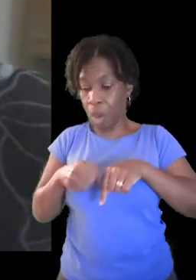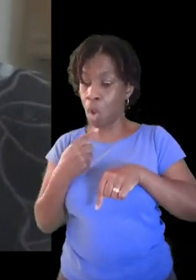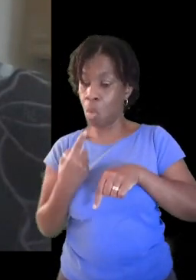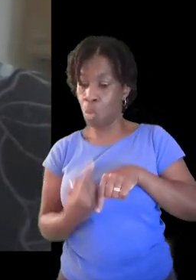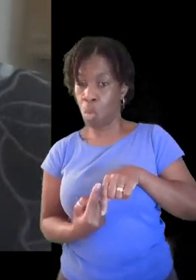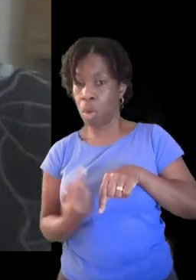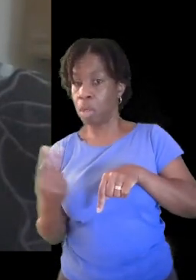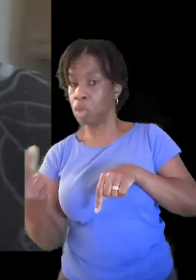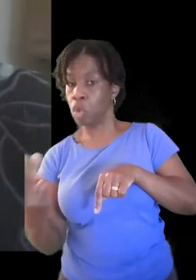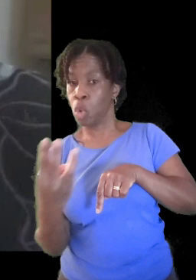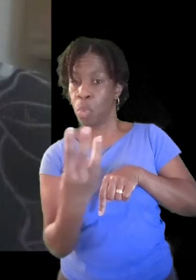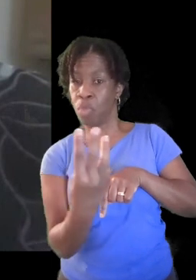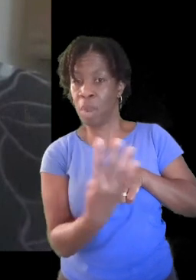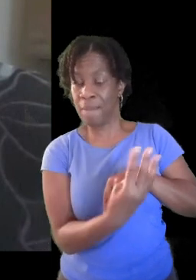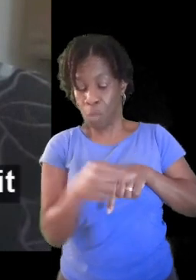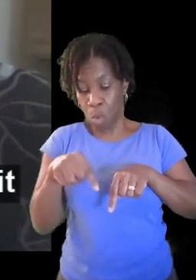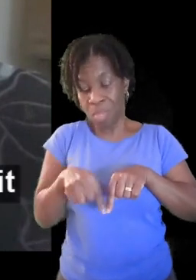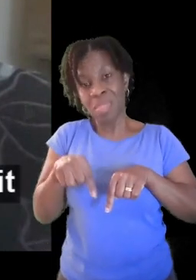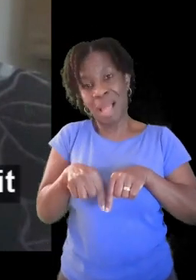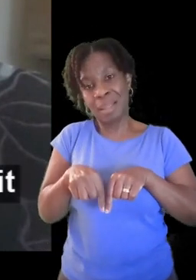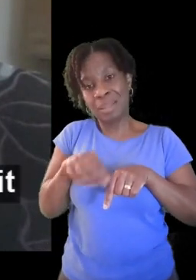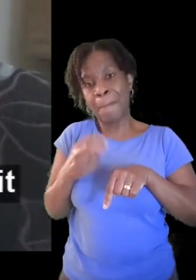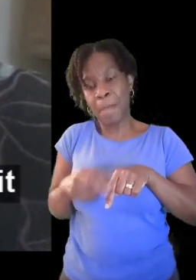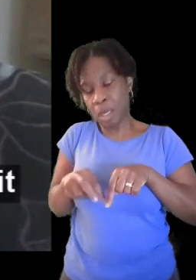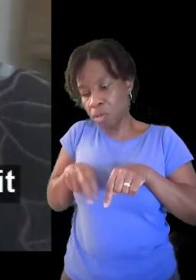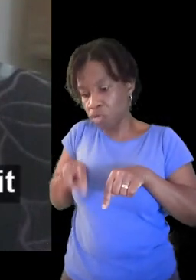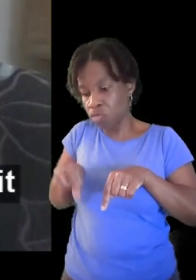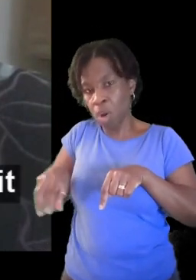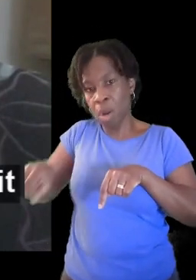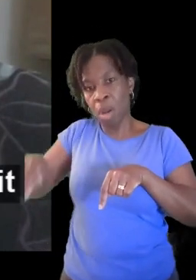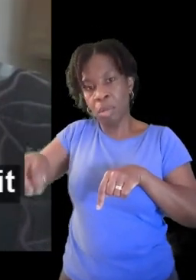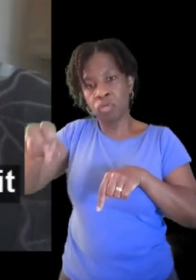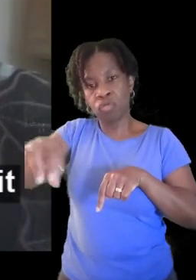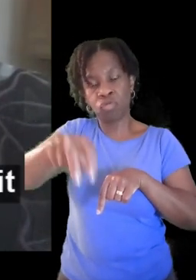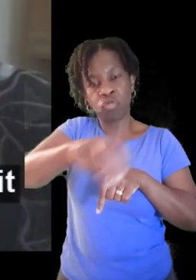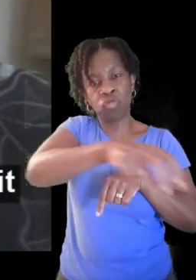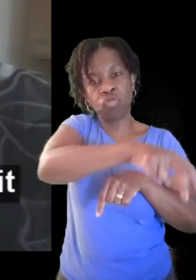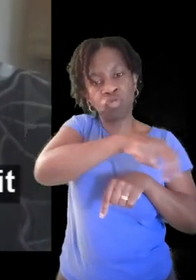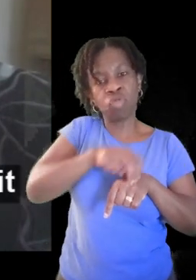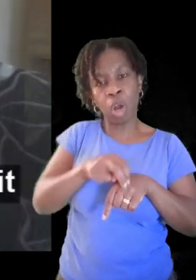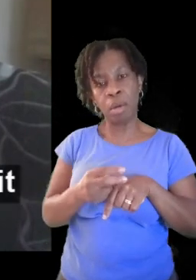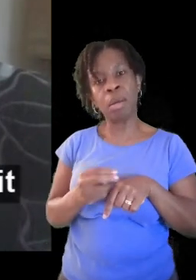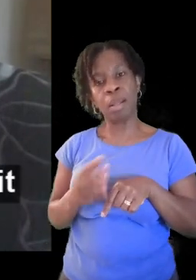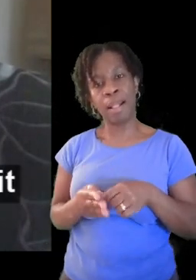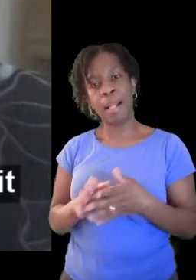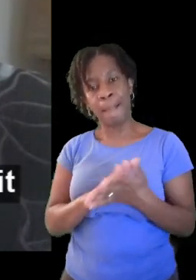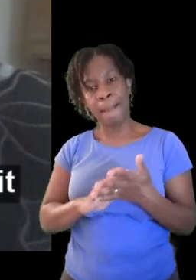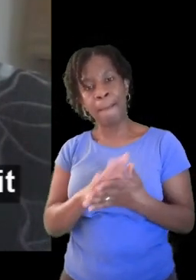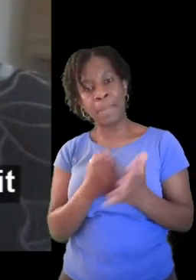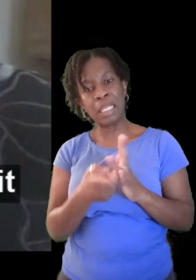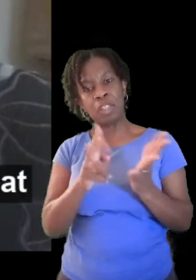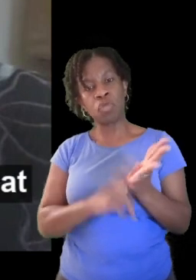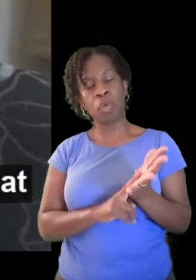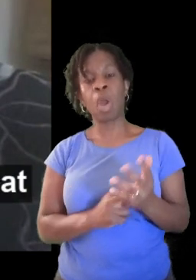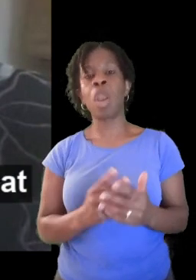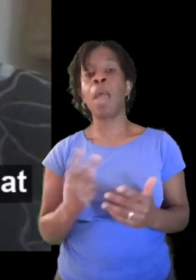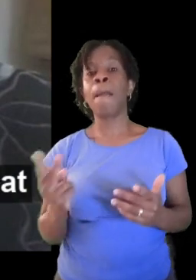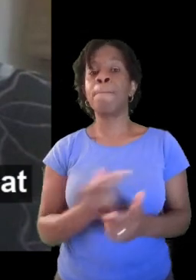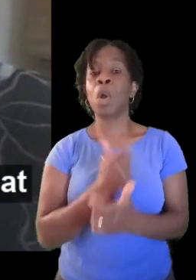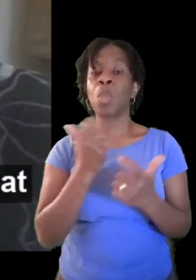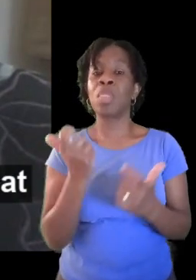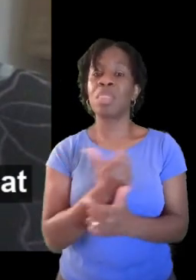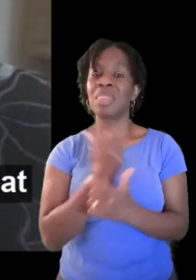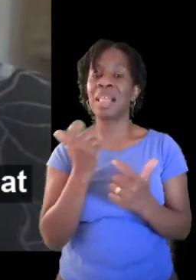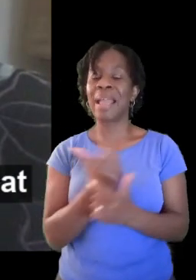base, and also the base that the batter starts off with when they go to hit the ball. Both these games are super